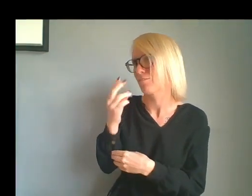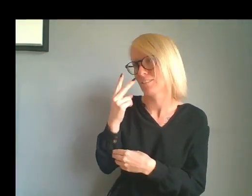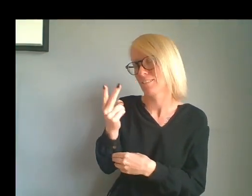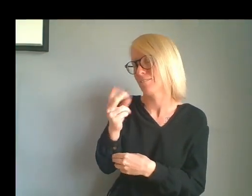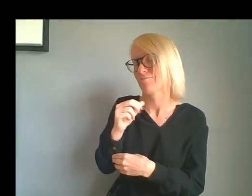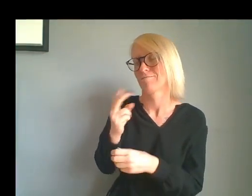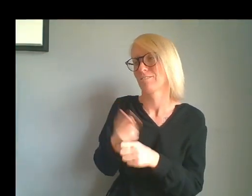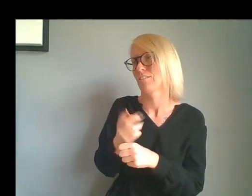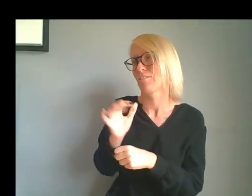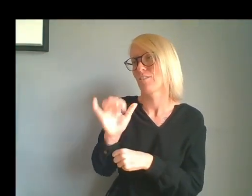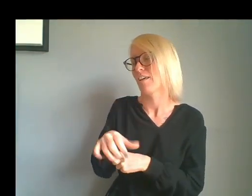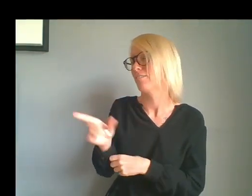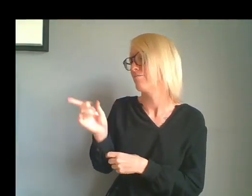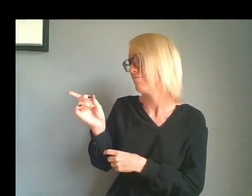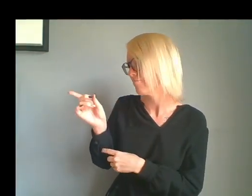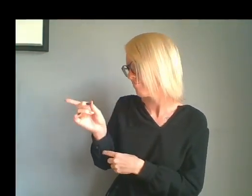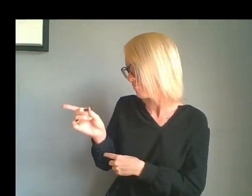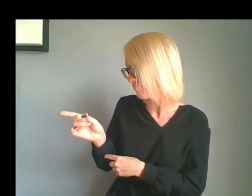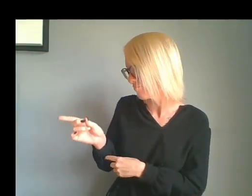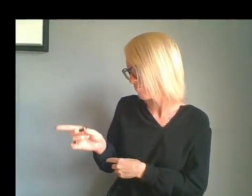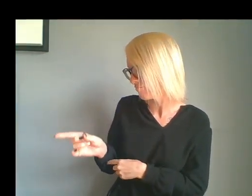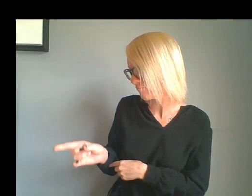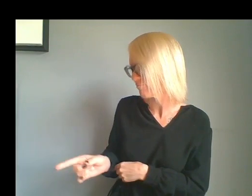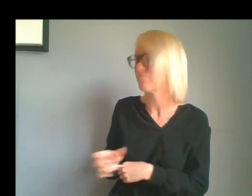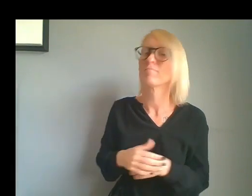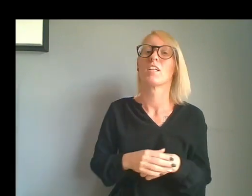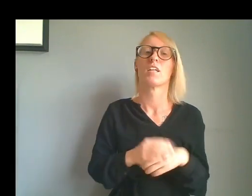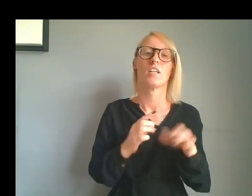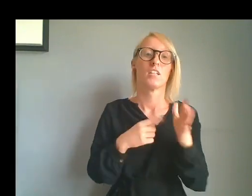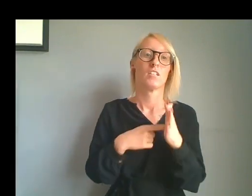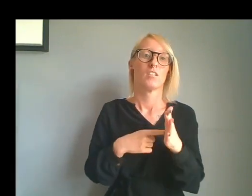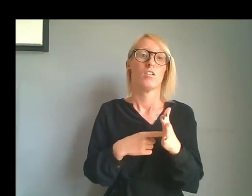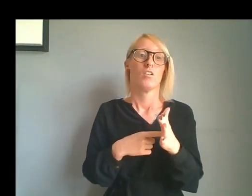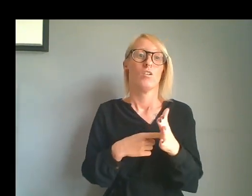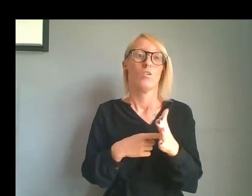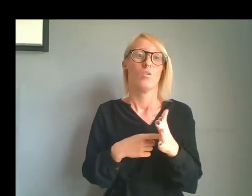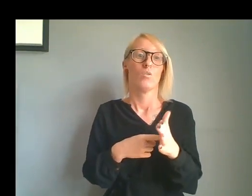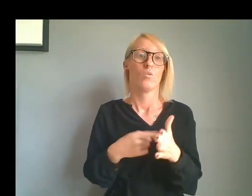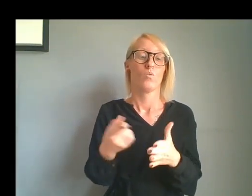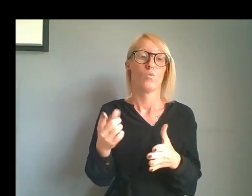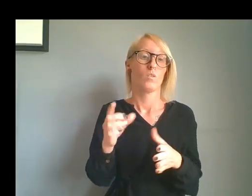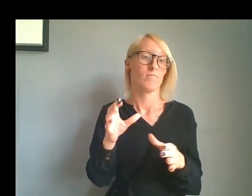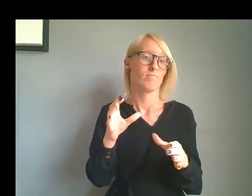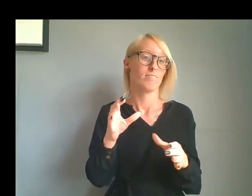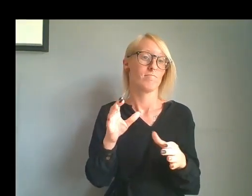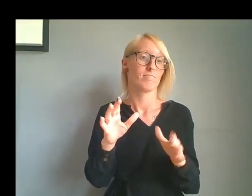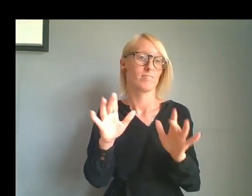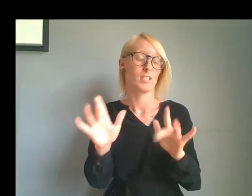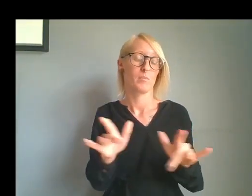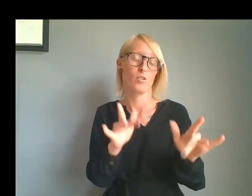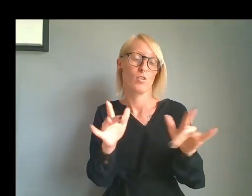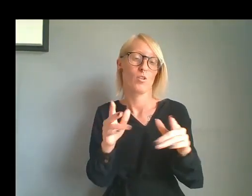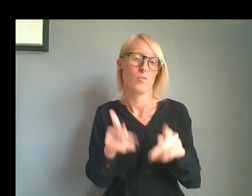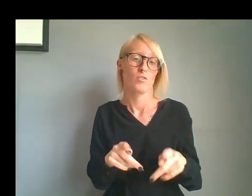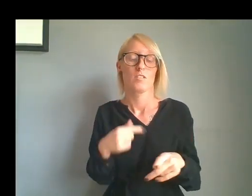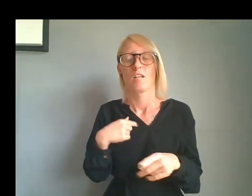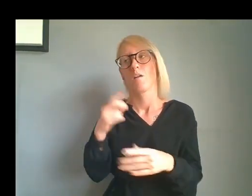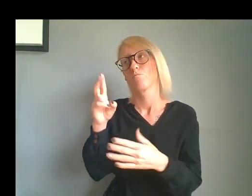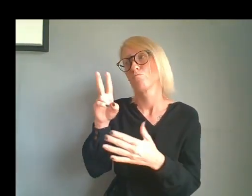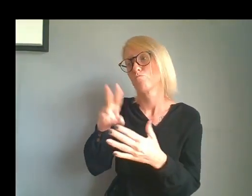it for that. And then I just try to show, too, that for a computer person, I actually do have a personality. That I'm a